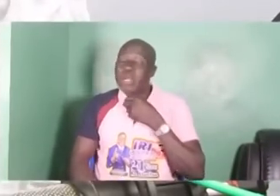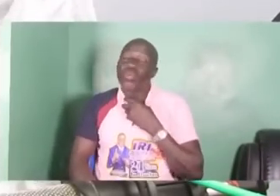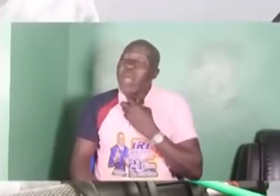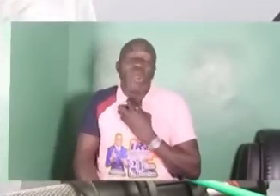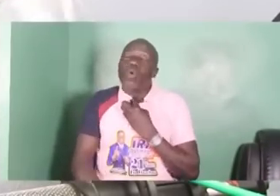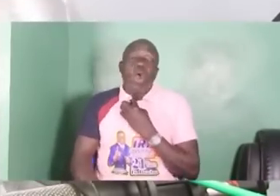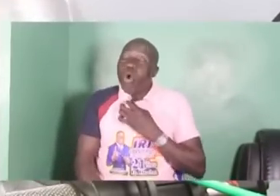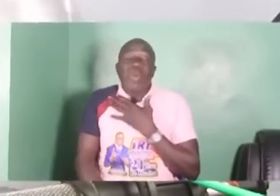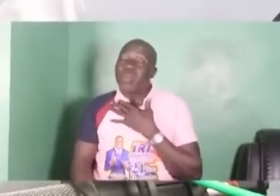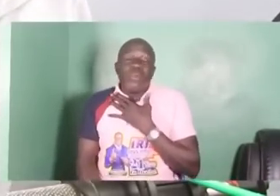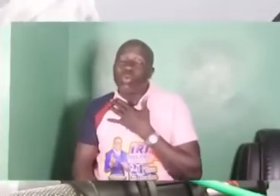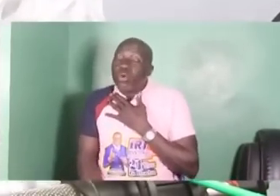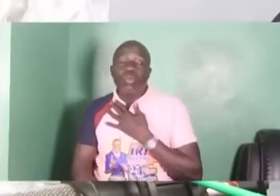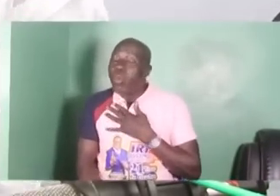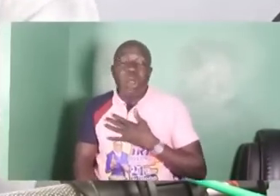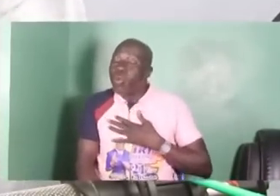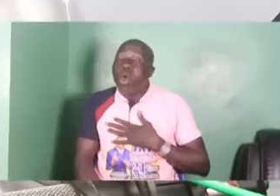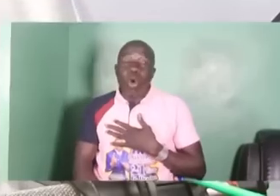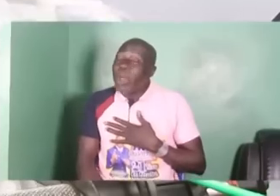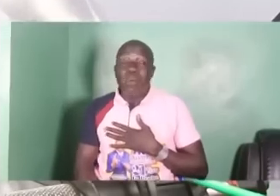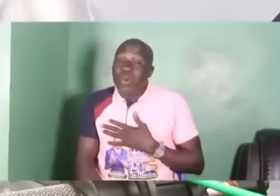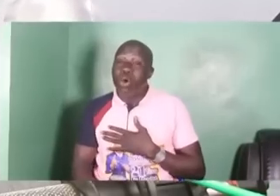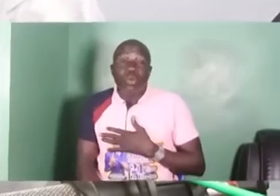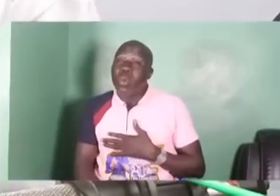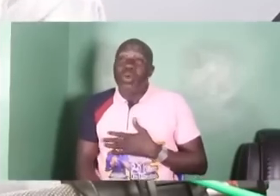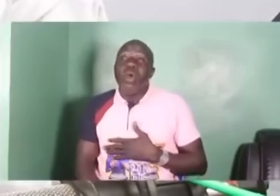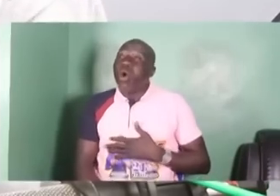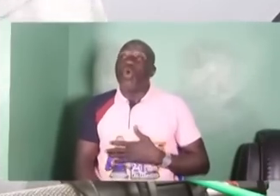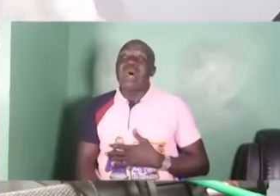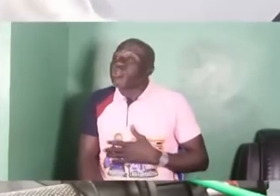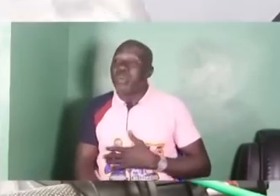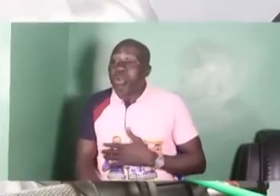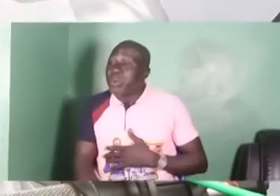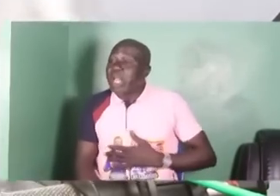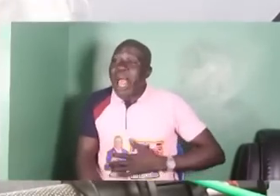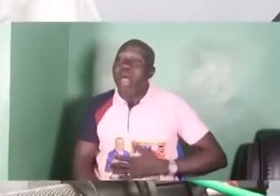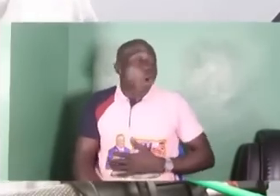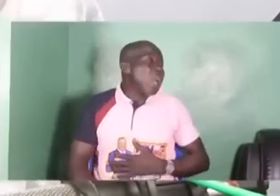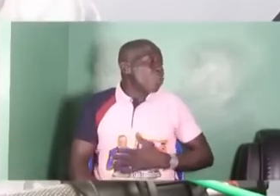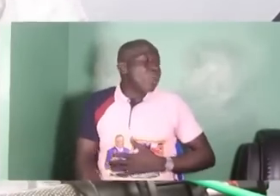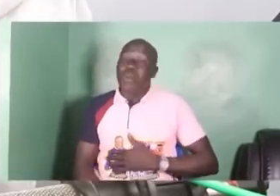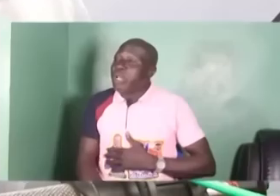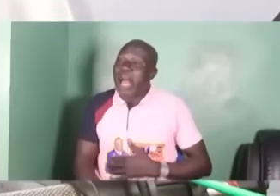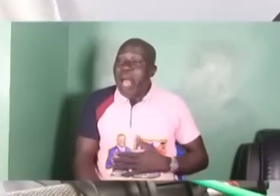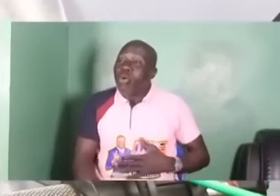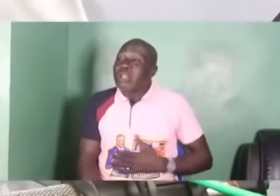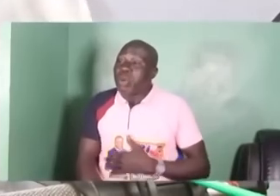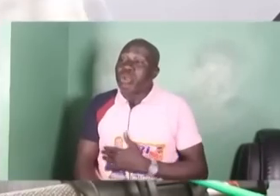alabuta mo pa se ni o emi o daba o owo adani bi o loruko Jesus o ya